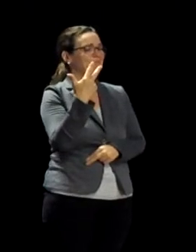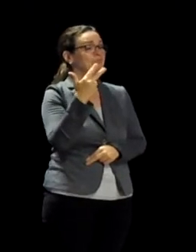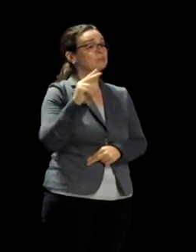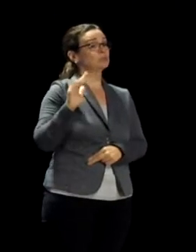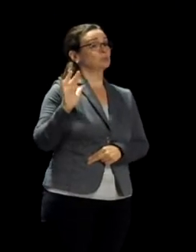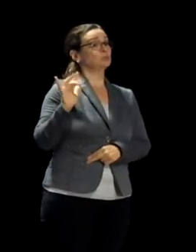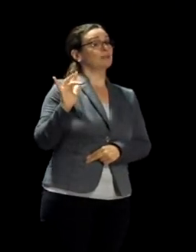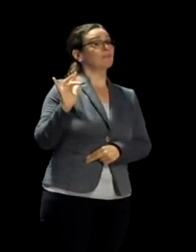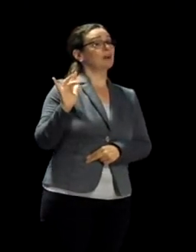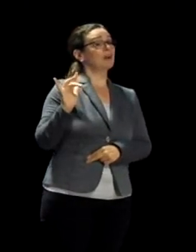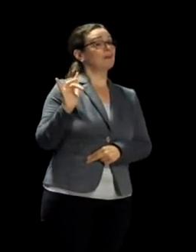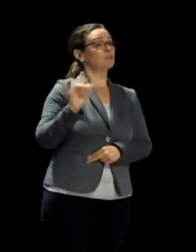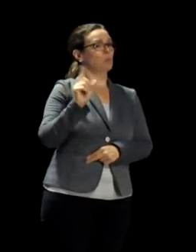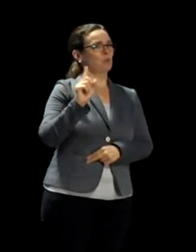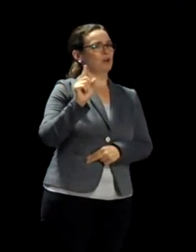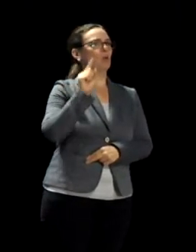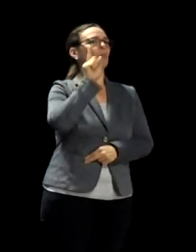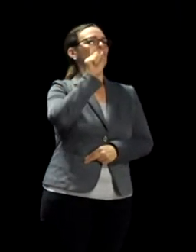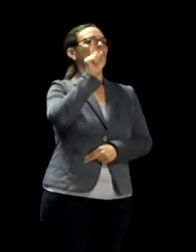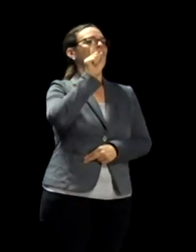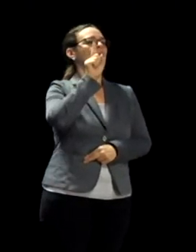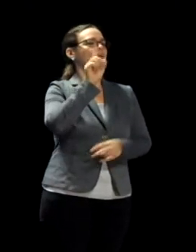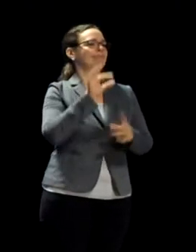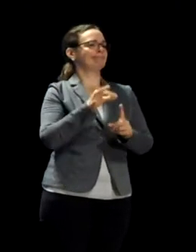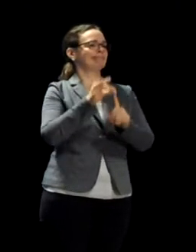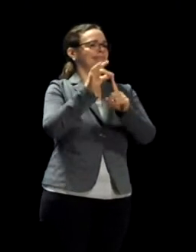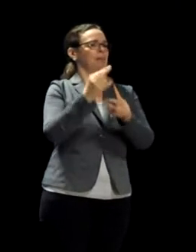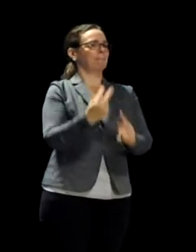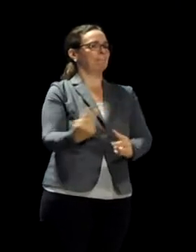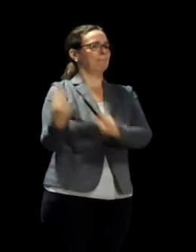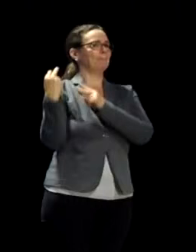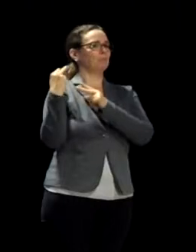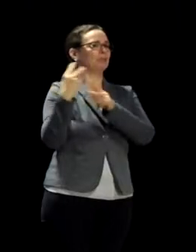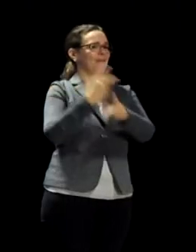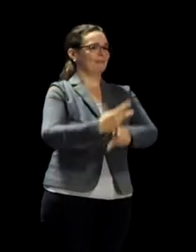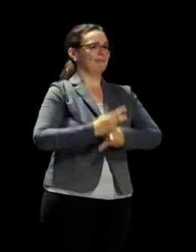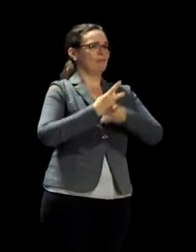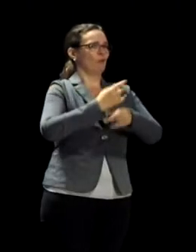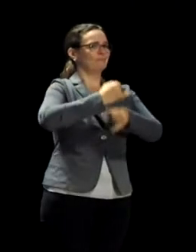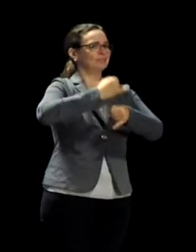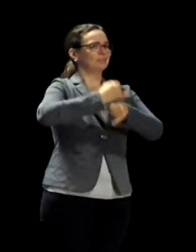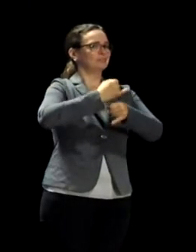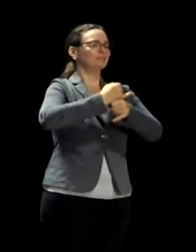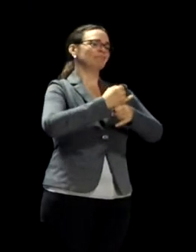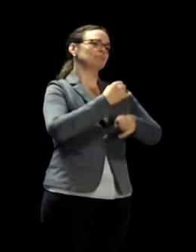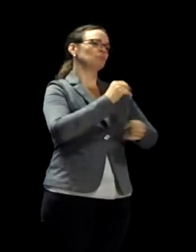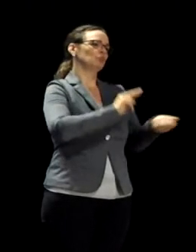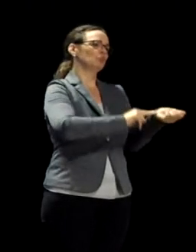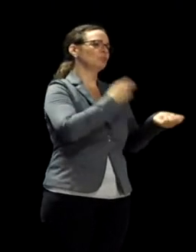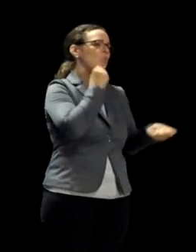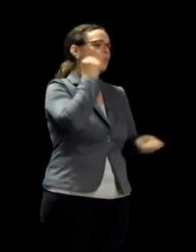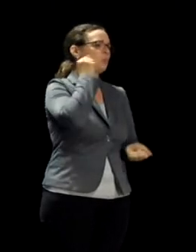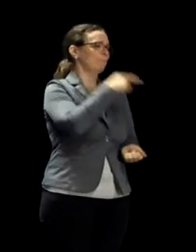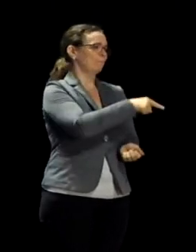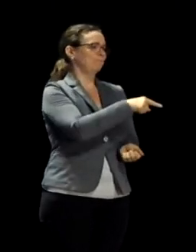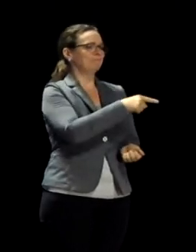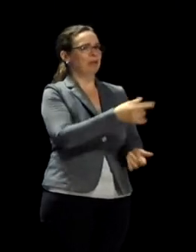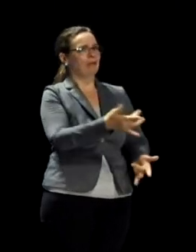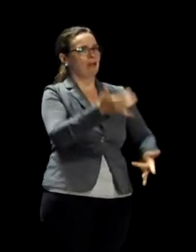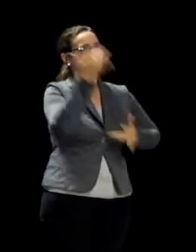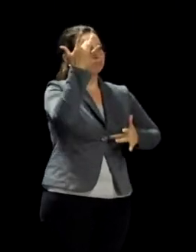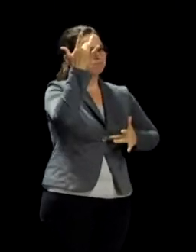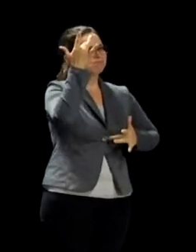from one memory care facility that has experienced outbreak. It is a cluster. It's driving our